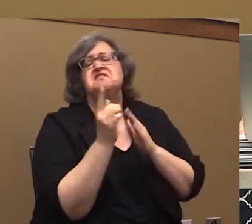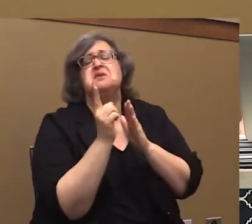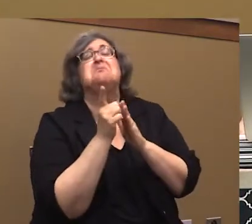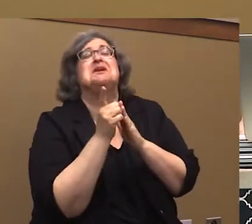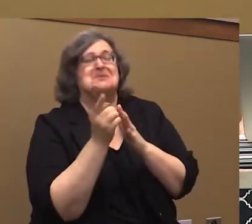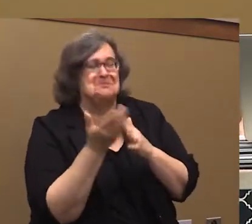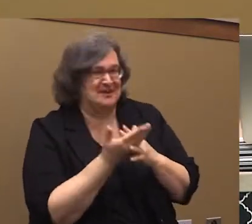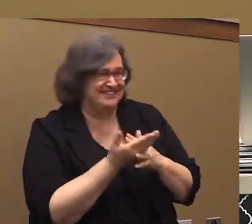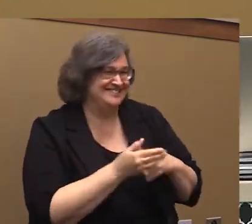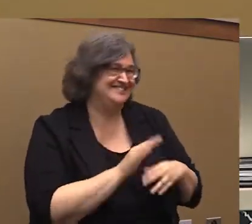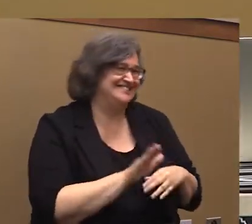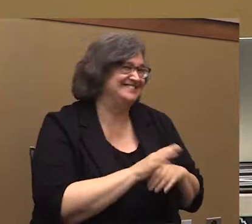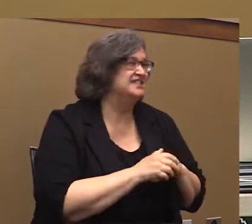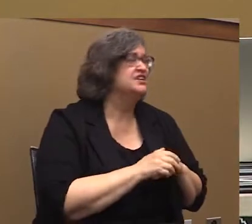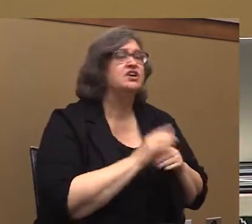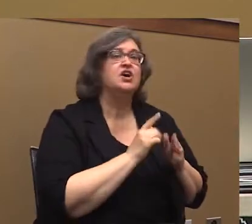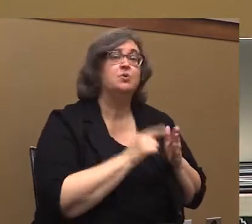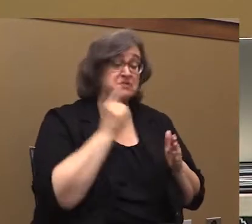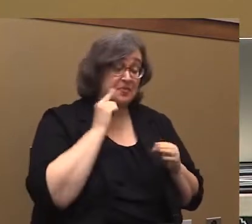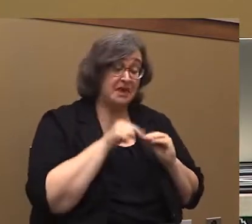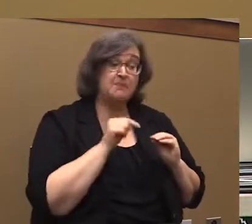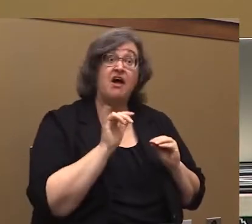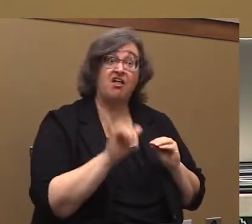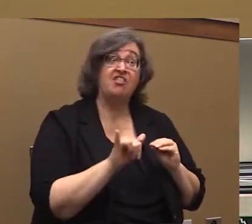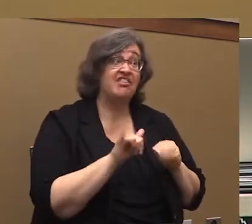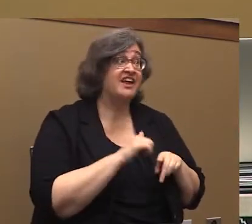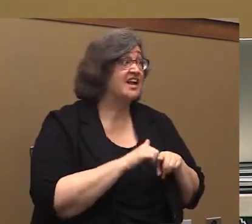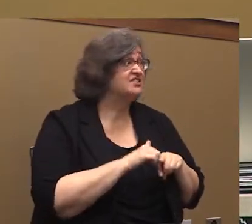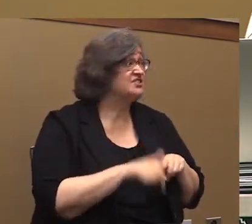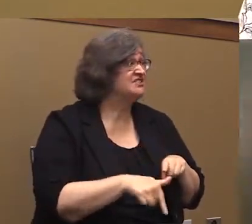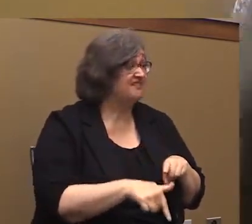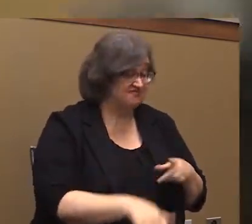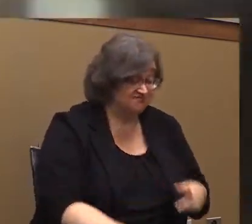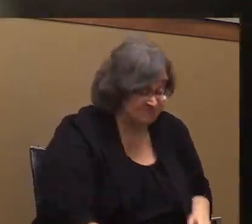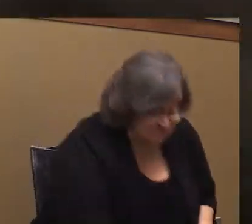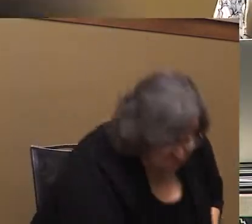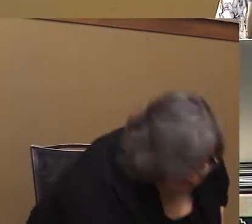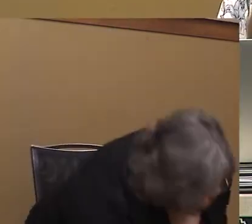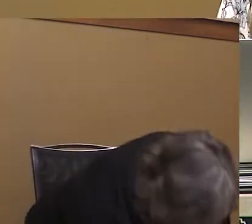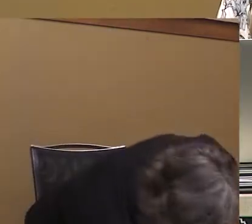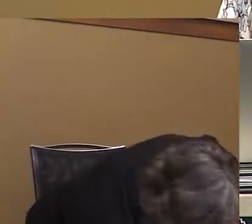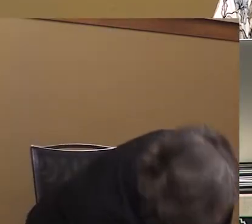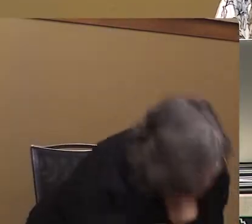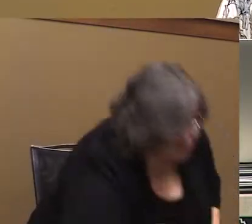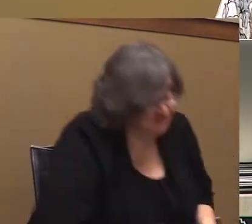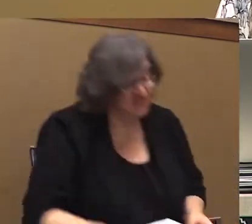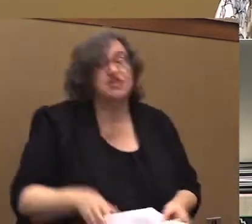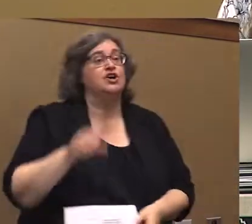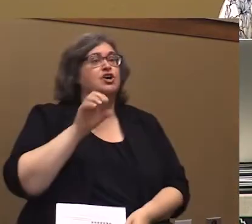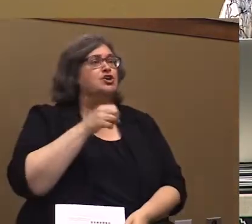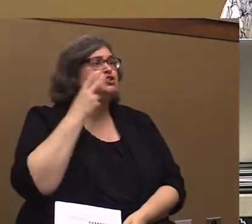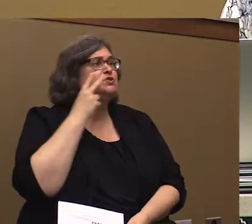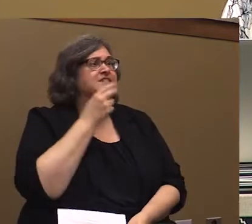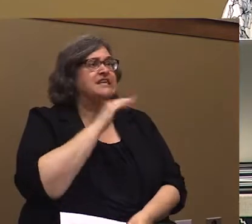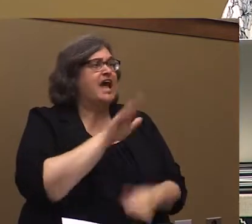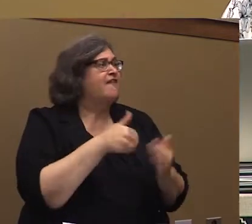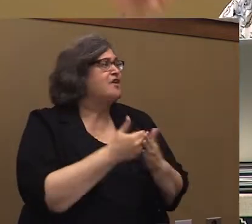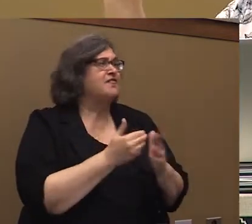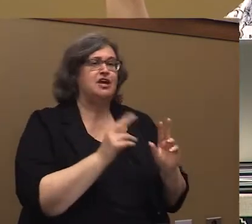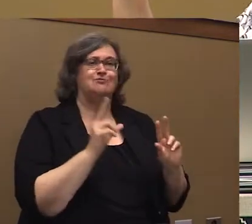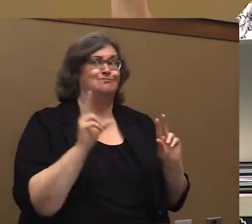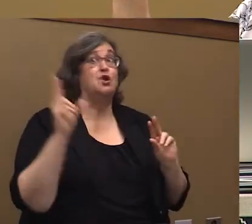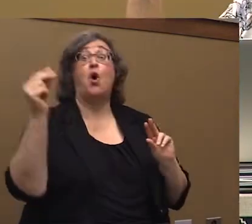it is. But what did you think about that activity? Could everybody see everything?